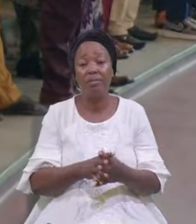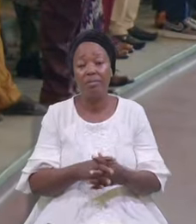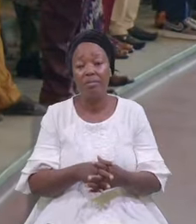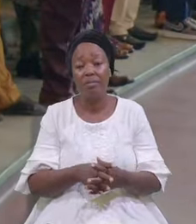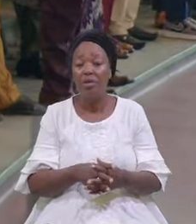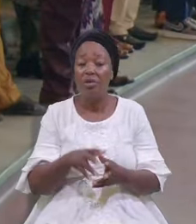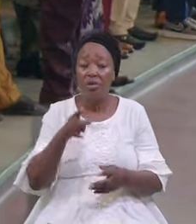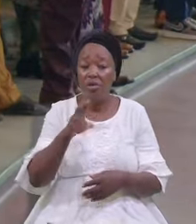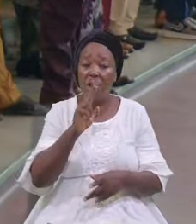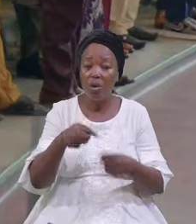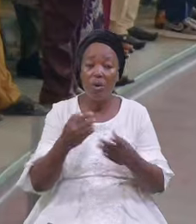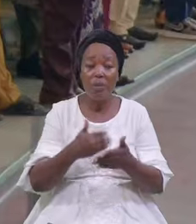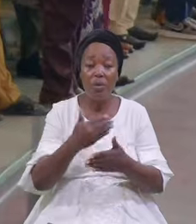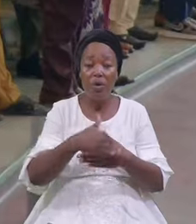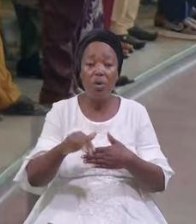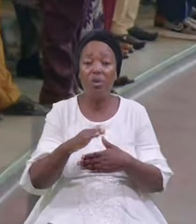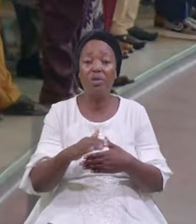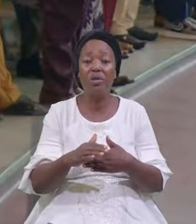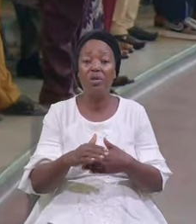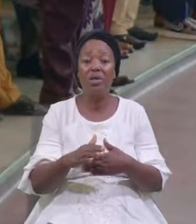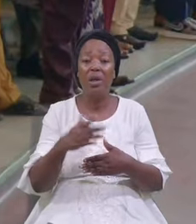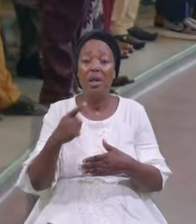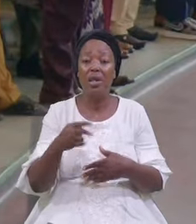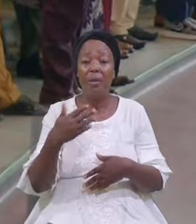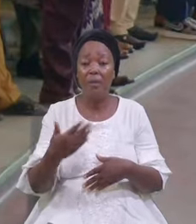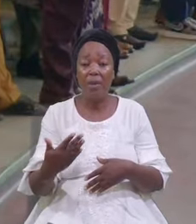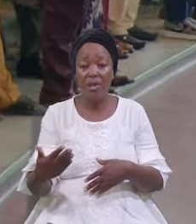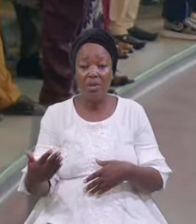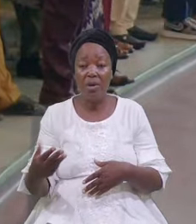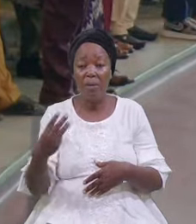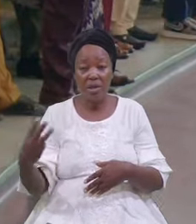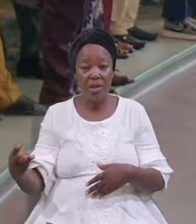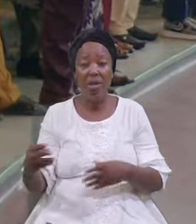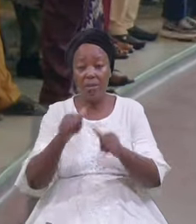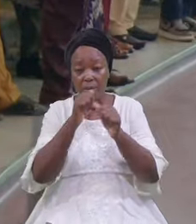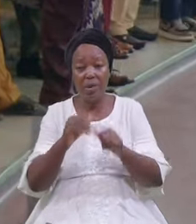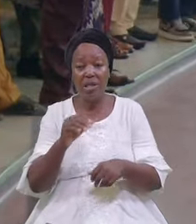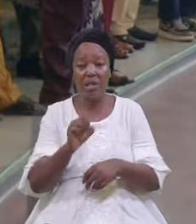You're going beyond the material blessing.